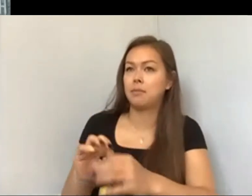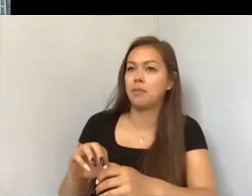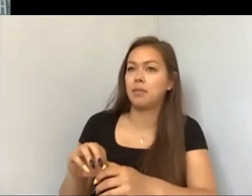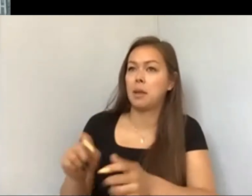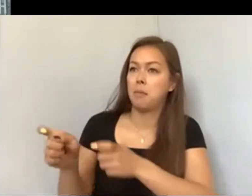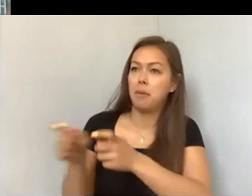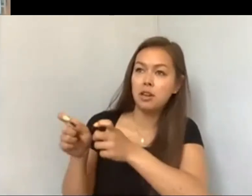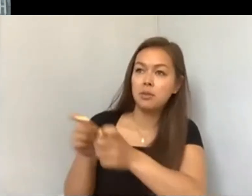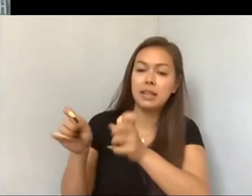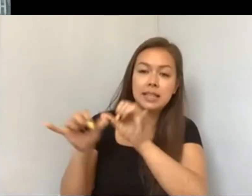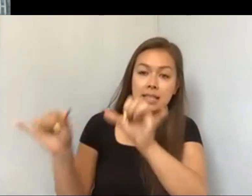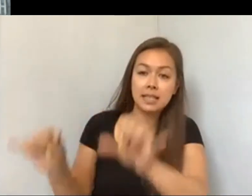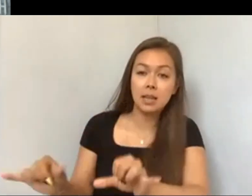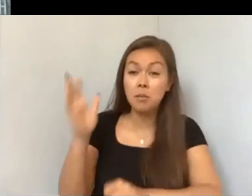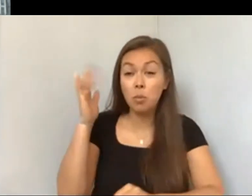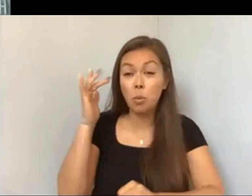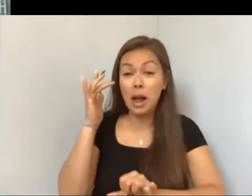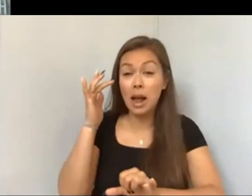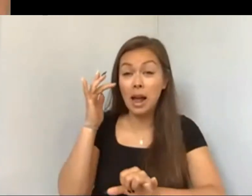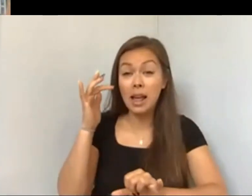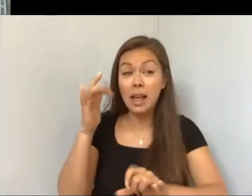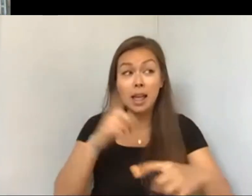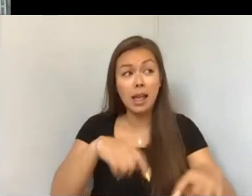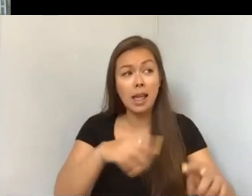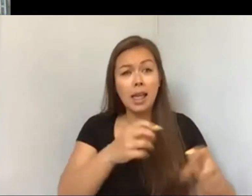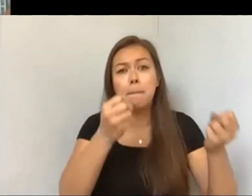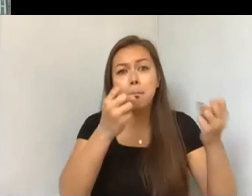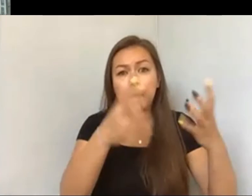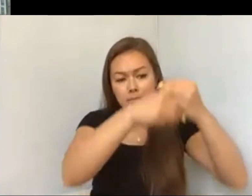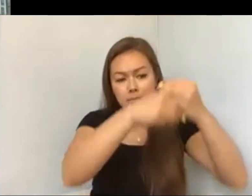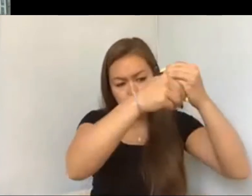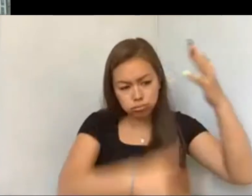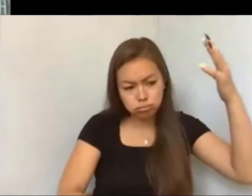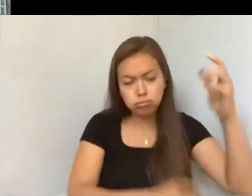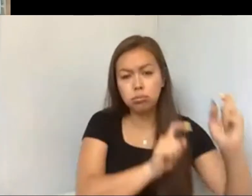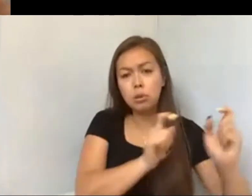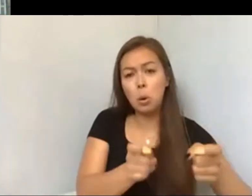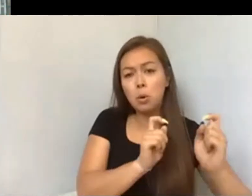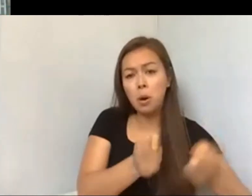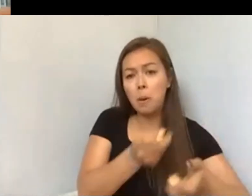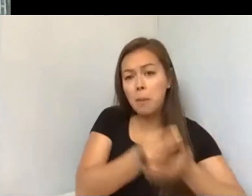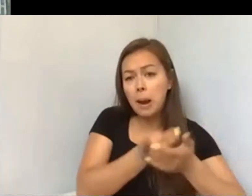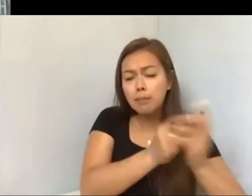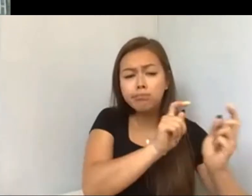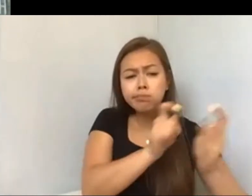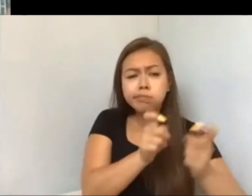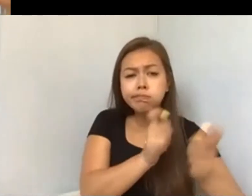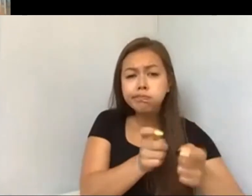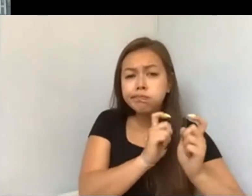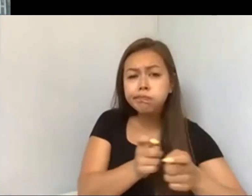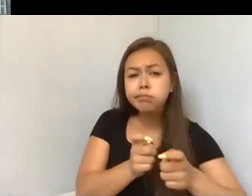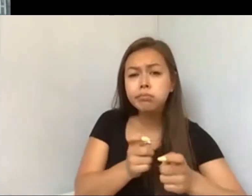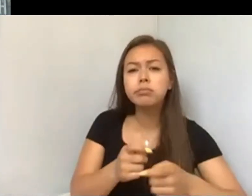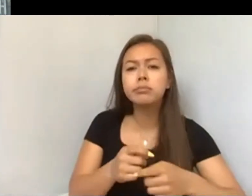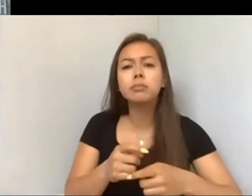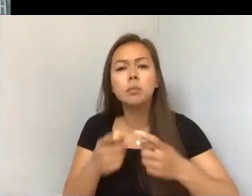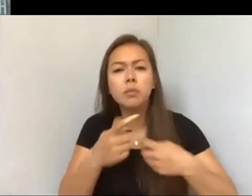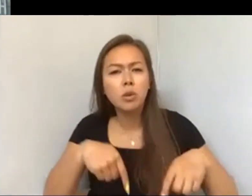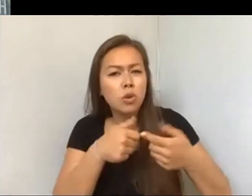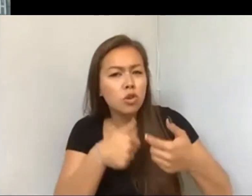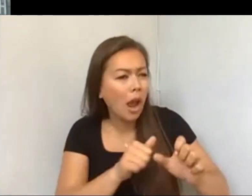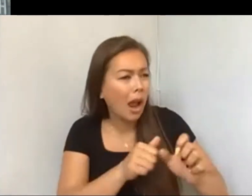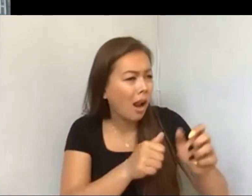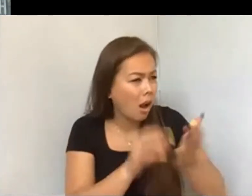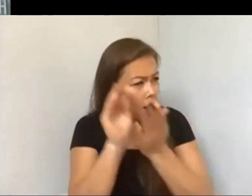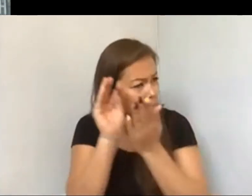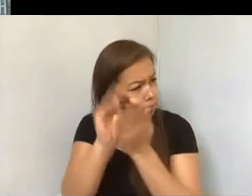of donors on Excel spreadsheets and trying to correlate tickets and sales and donations and relationship